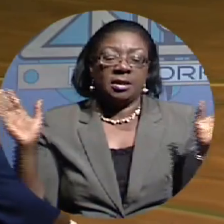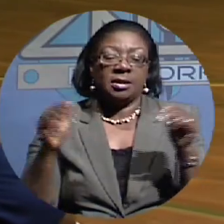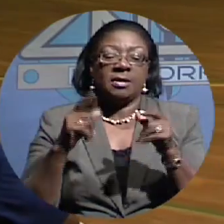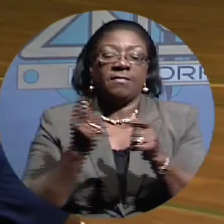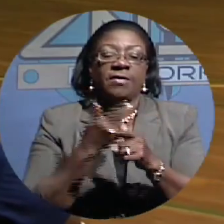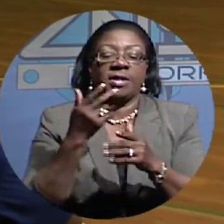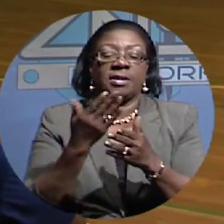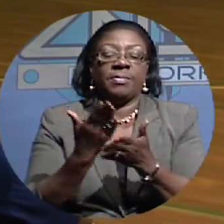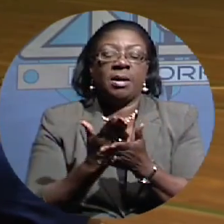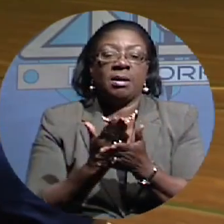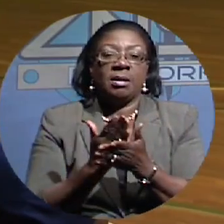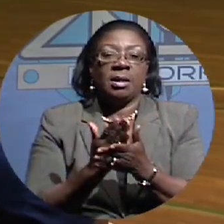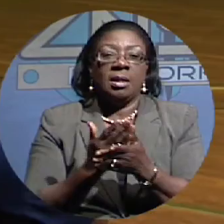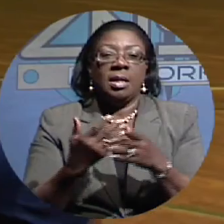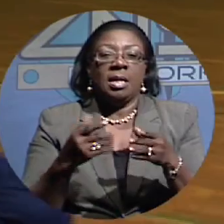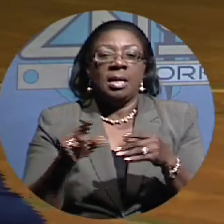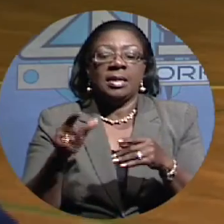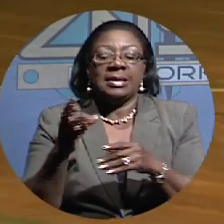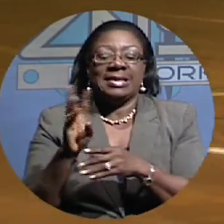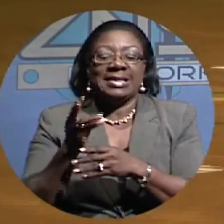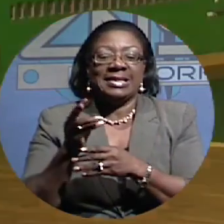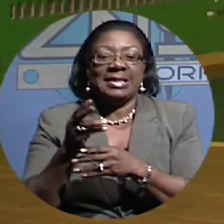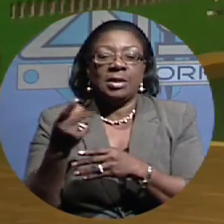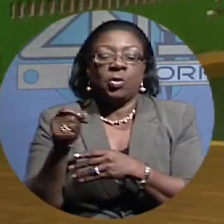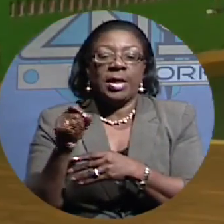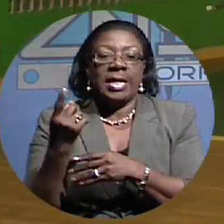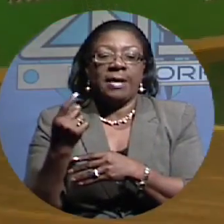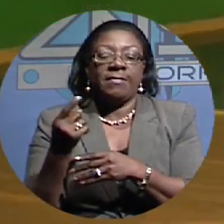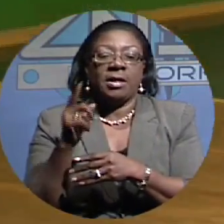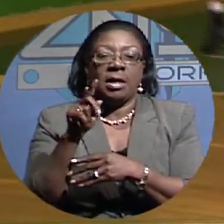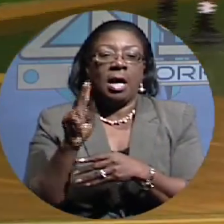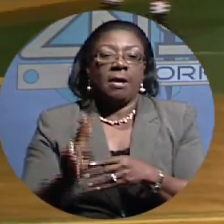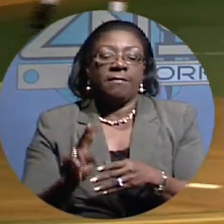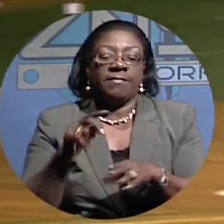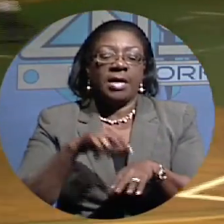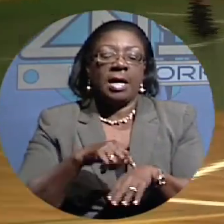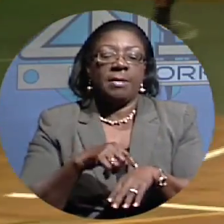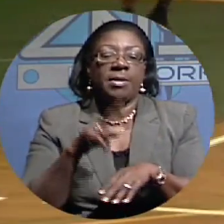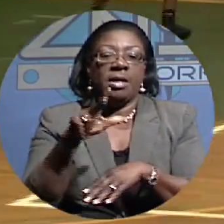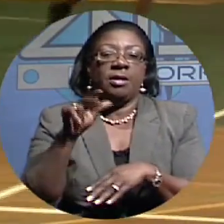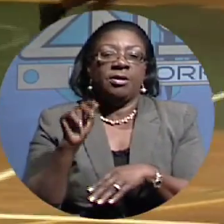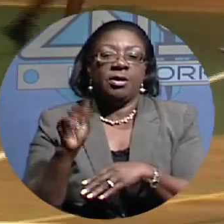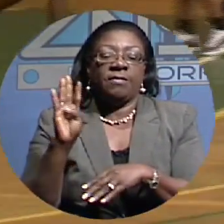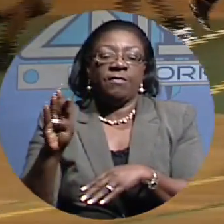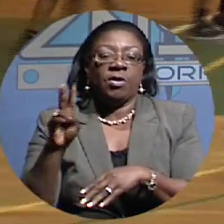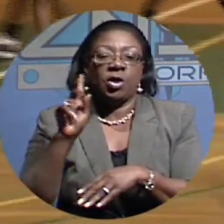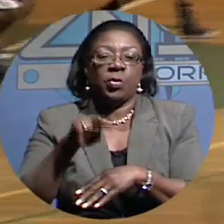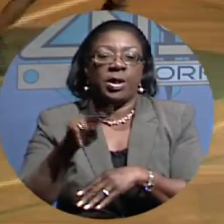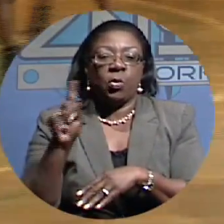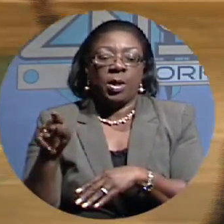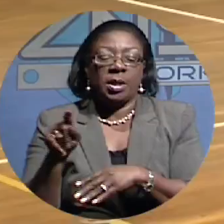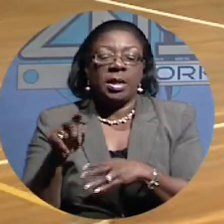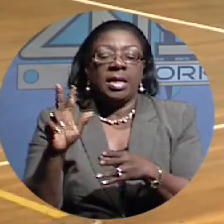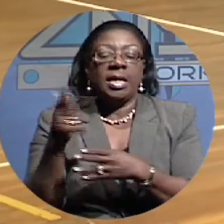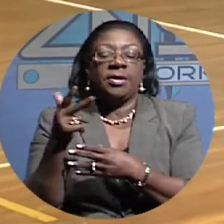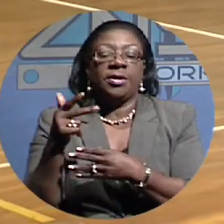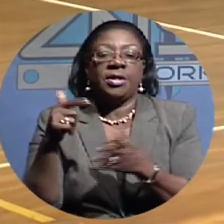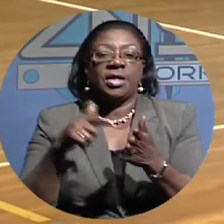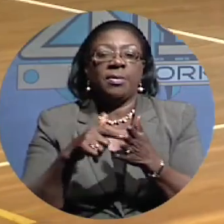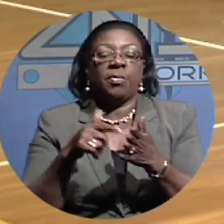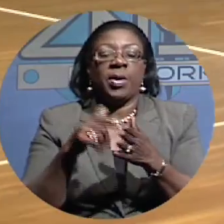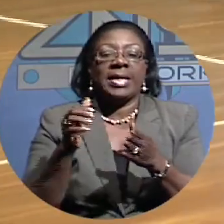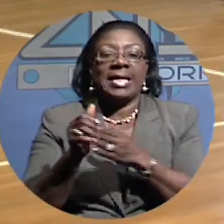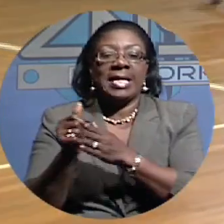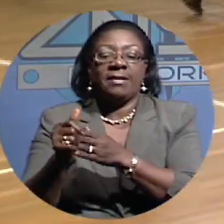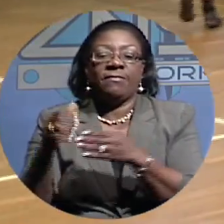the Bemidji Angels led 16-11. At halftime, the score would be 34-21, a 13-point lead for the